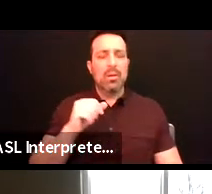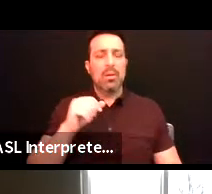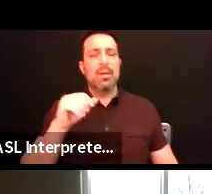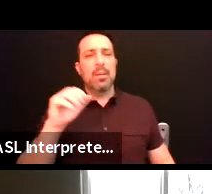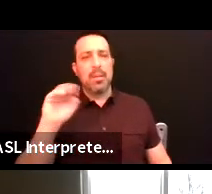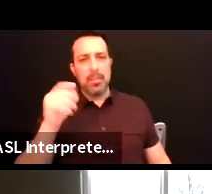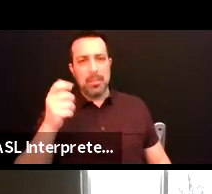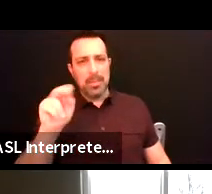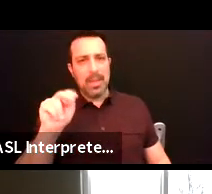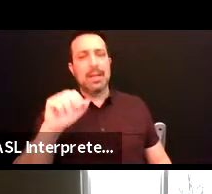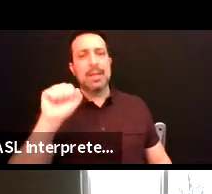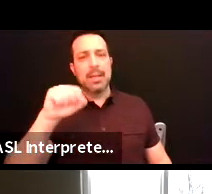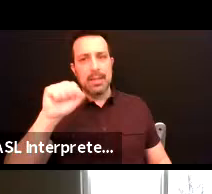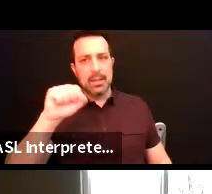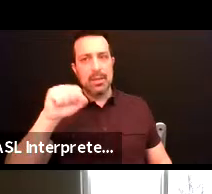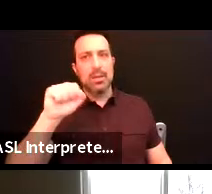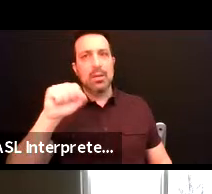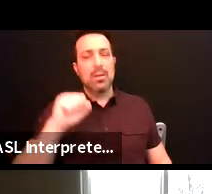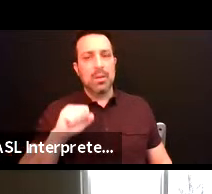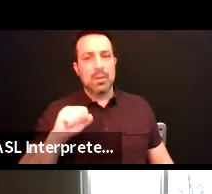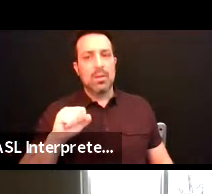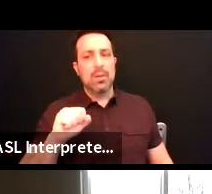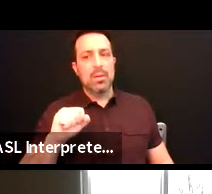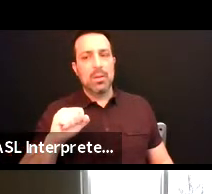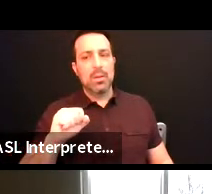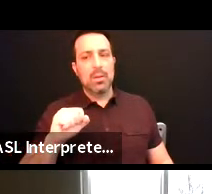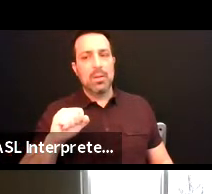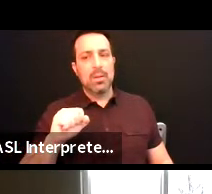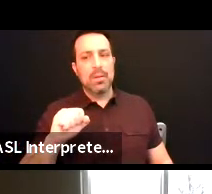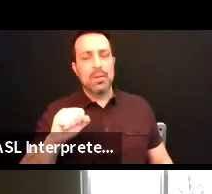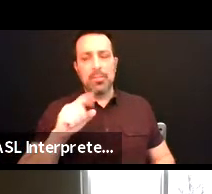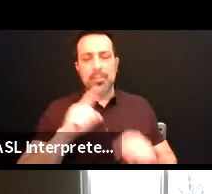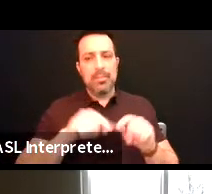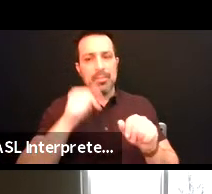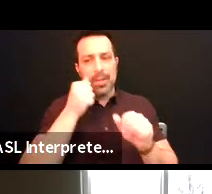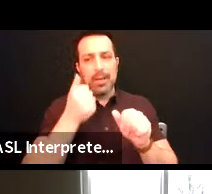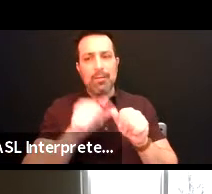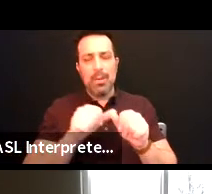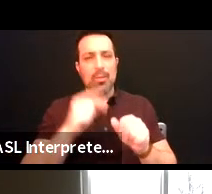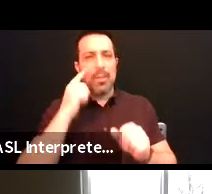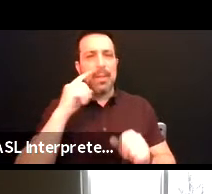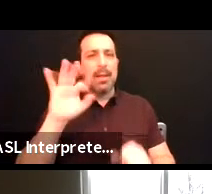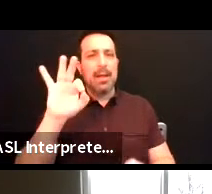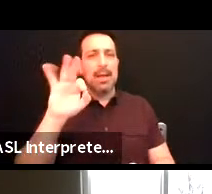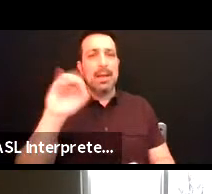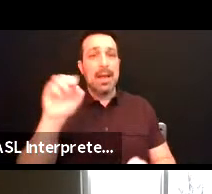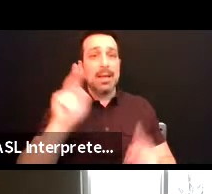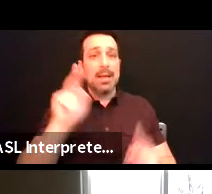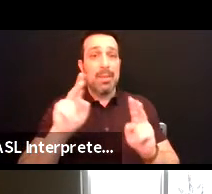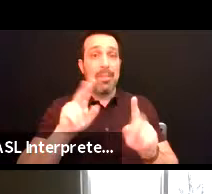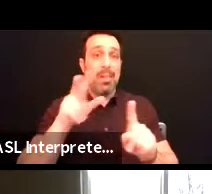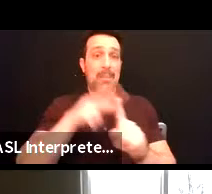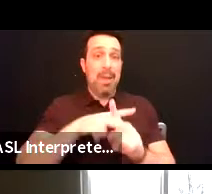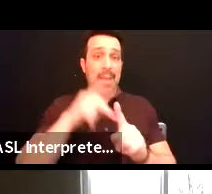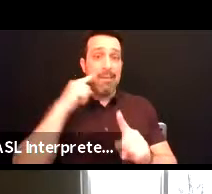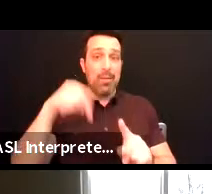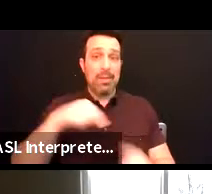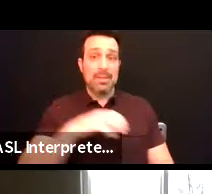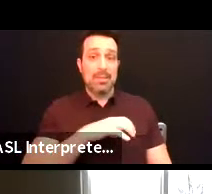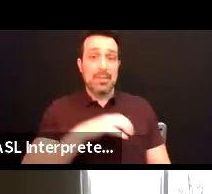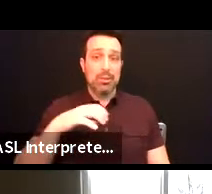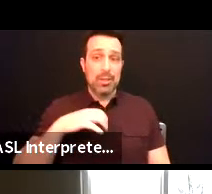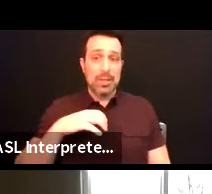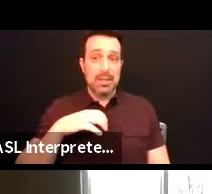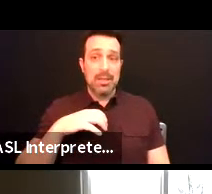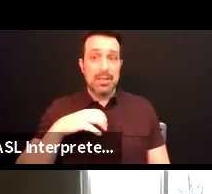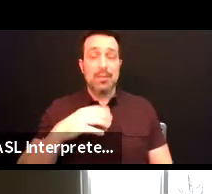Yeah, there were, oh gosh, I can't even remember now. I think almost 90 people applied to be on this commission.